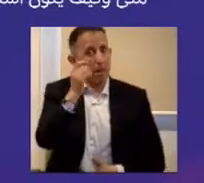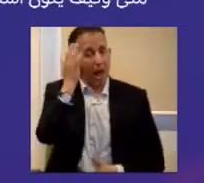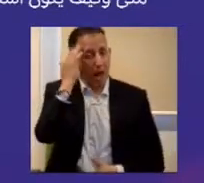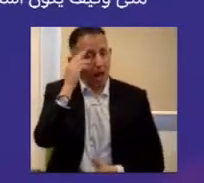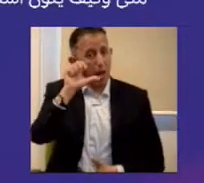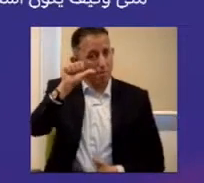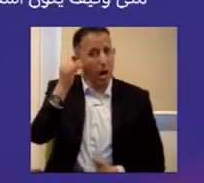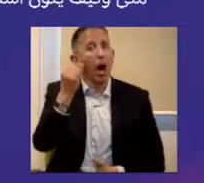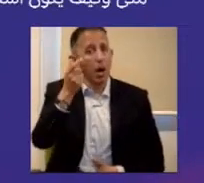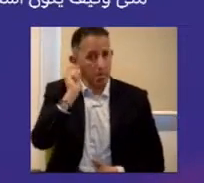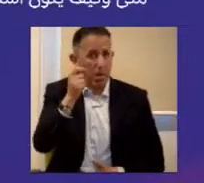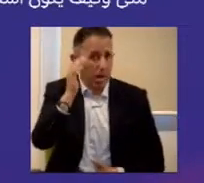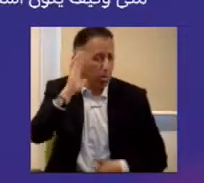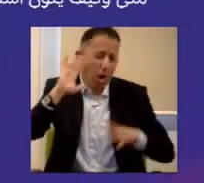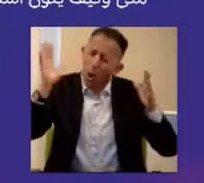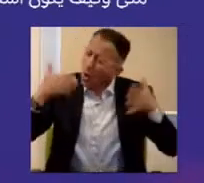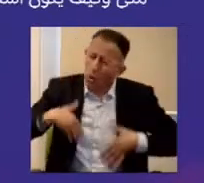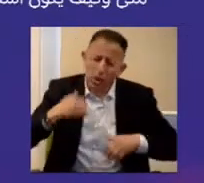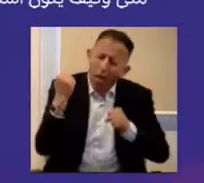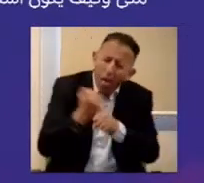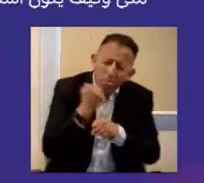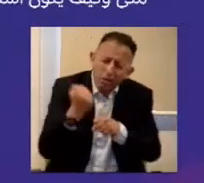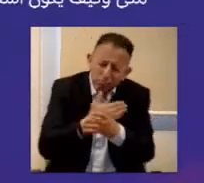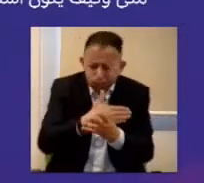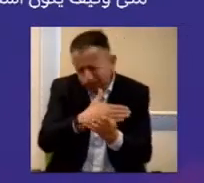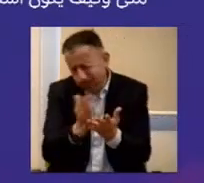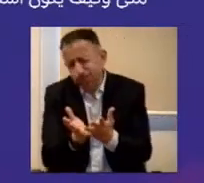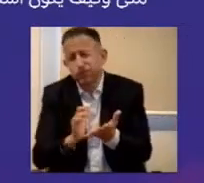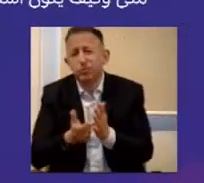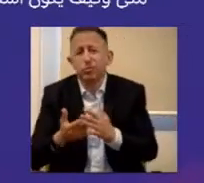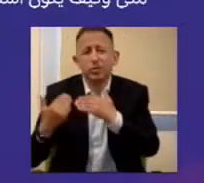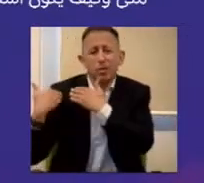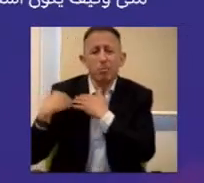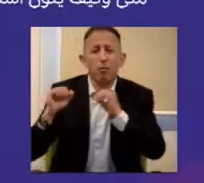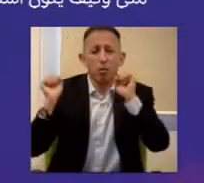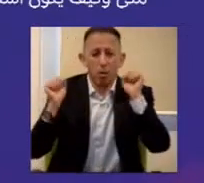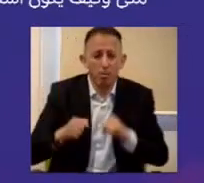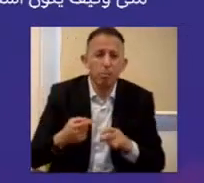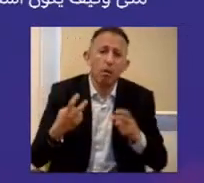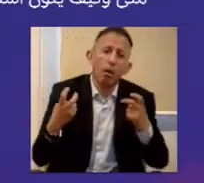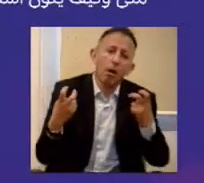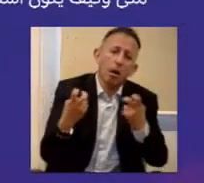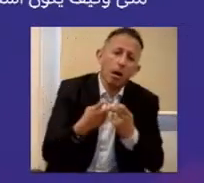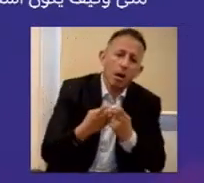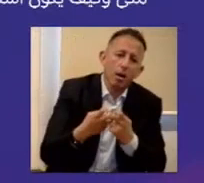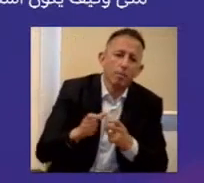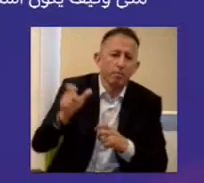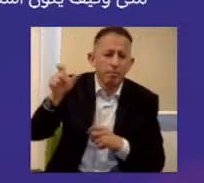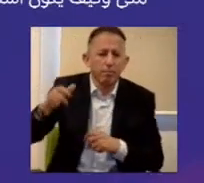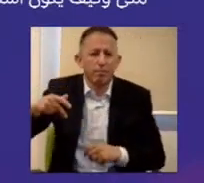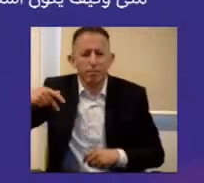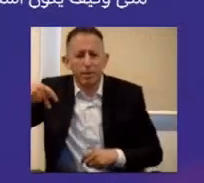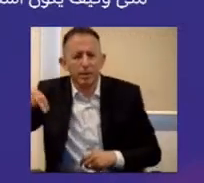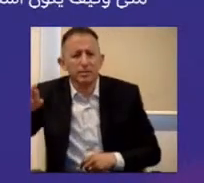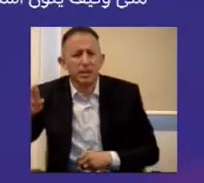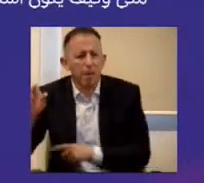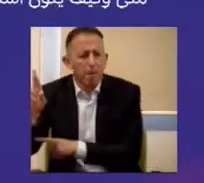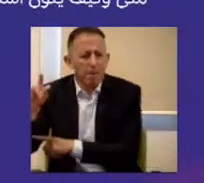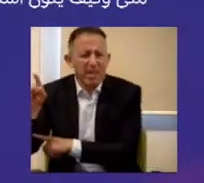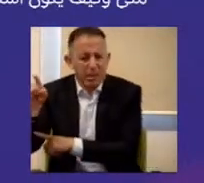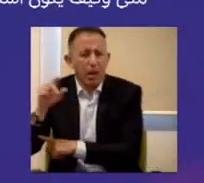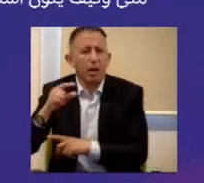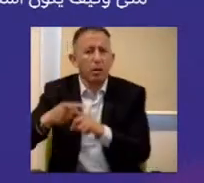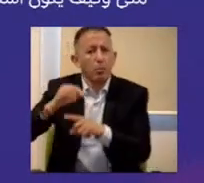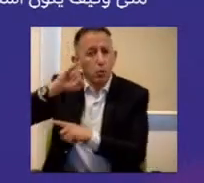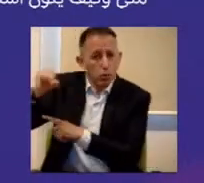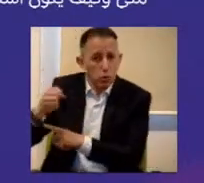car or bus or by bike and motorcycle. And the story is that this morning Peter left home between 7 and 7:20. John arrived at